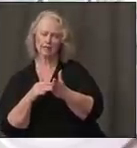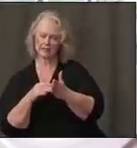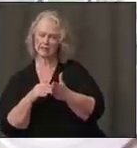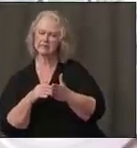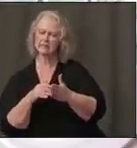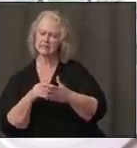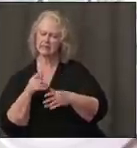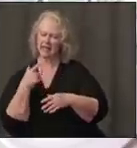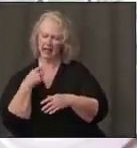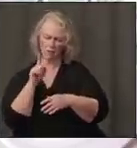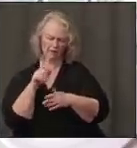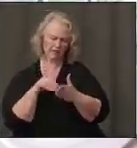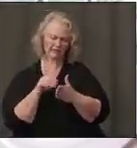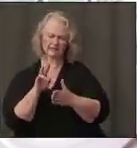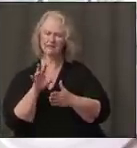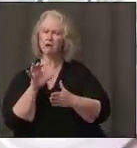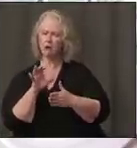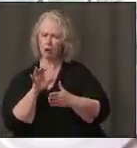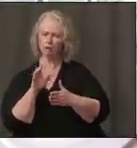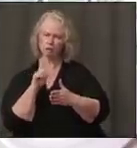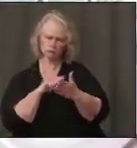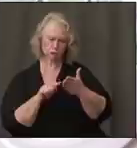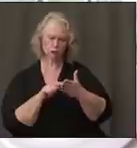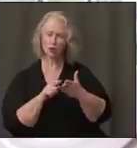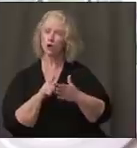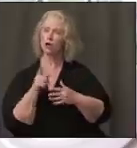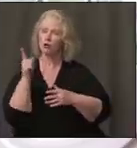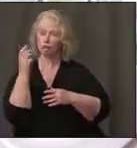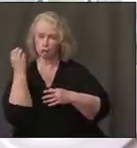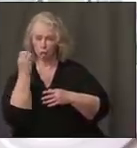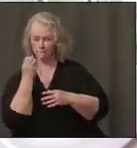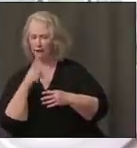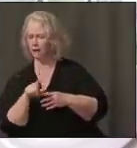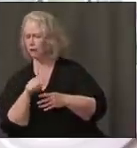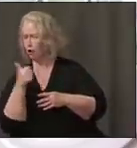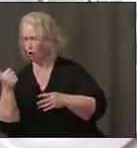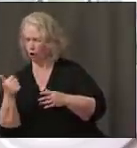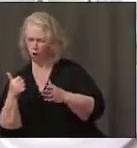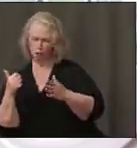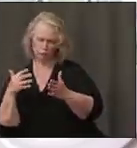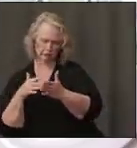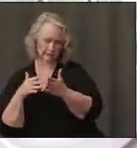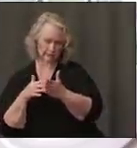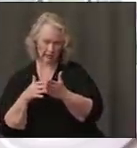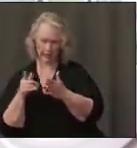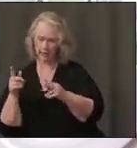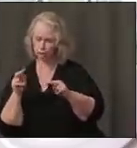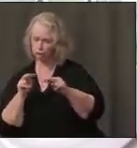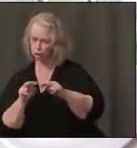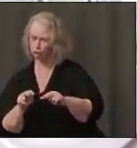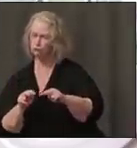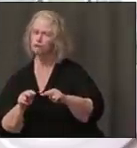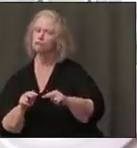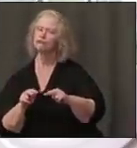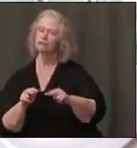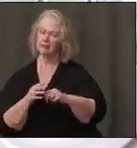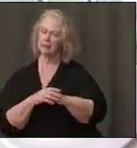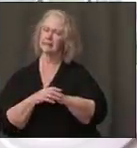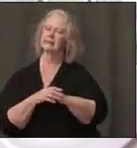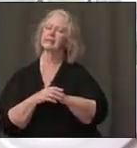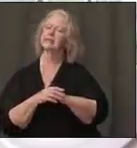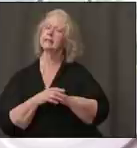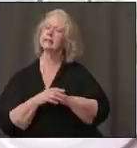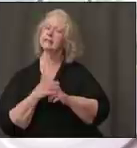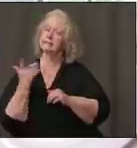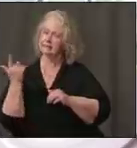1,700 patients. The Europeans have a big study underway. They did an interim look, so they allowed that trial to go forward, which is an indication that it wasn't causing harm,